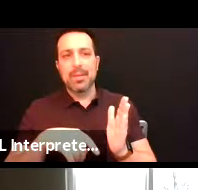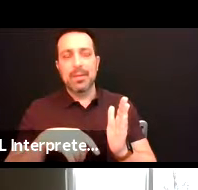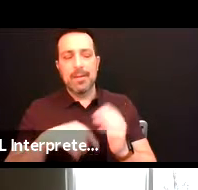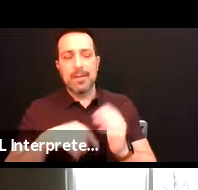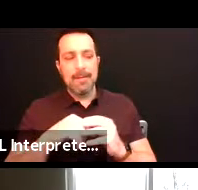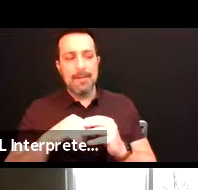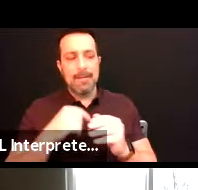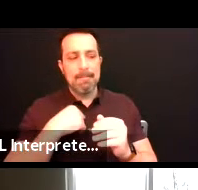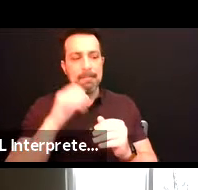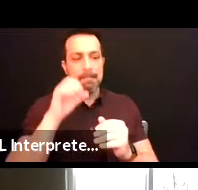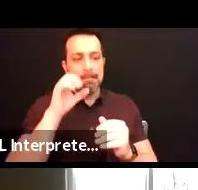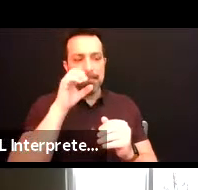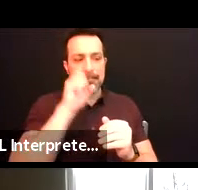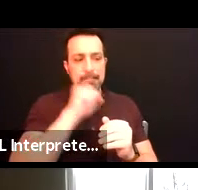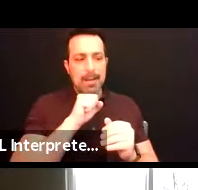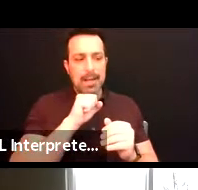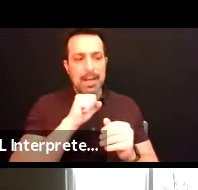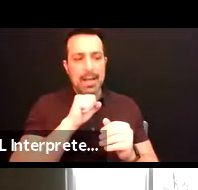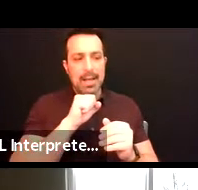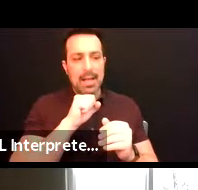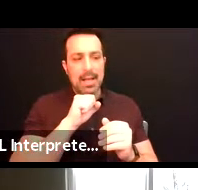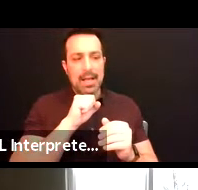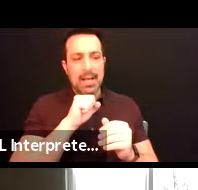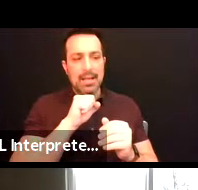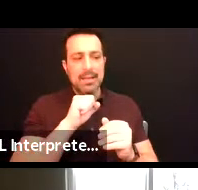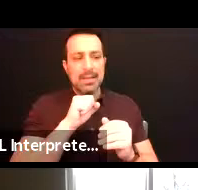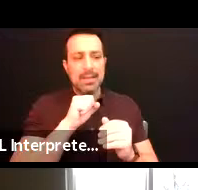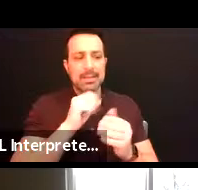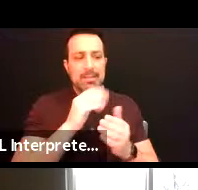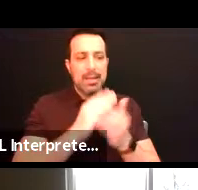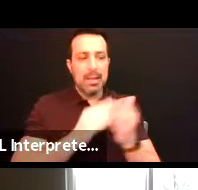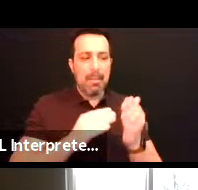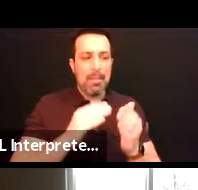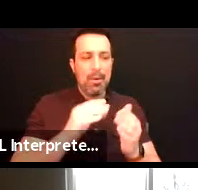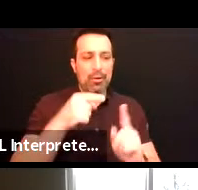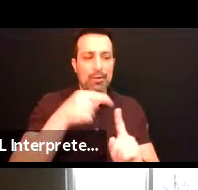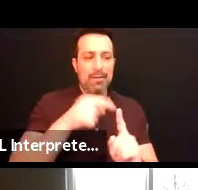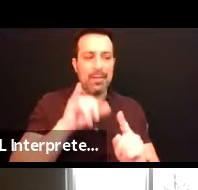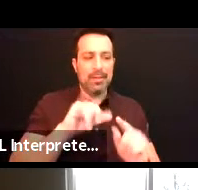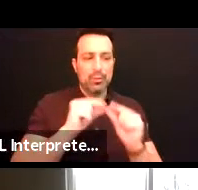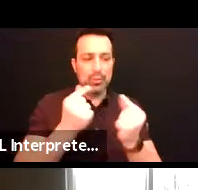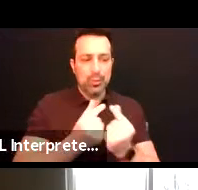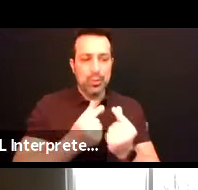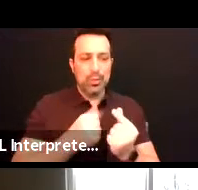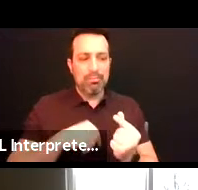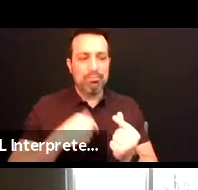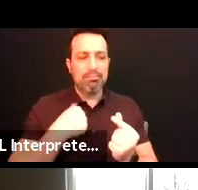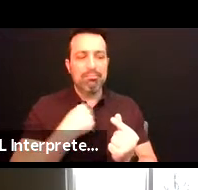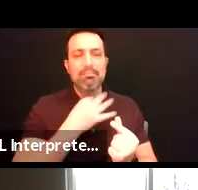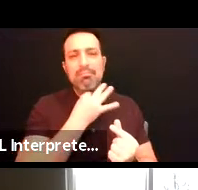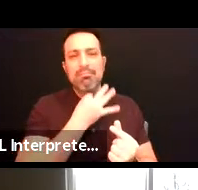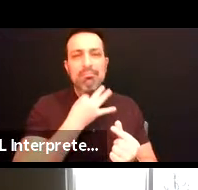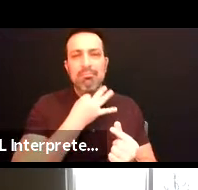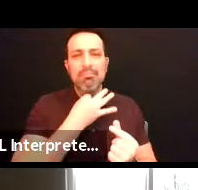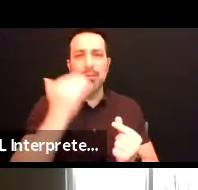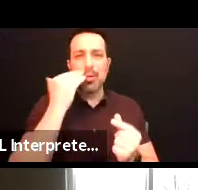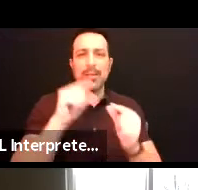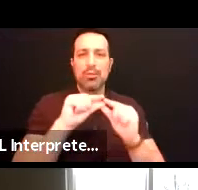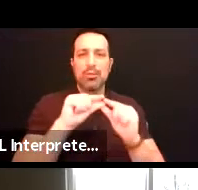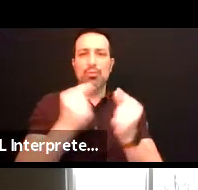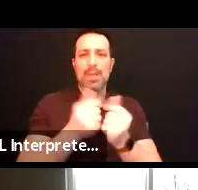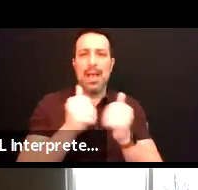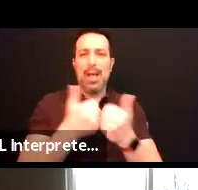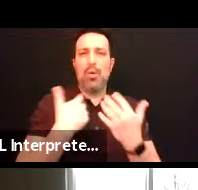I guess being a part of this group, I'm wanting to know as a group, like how we